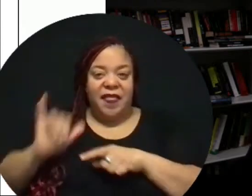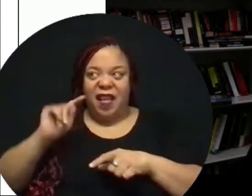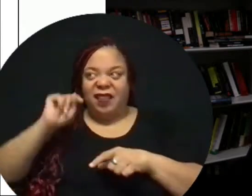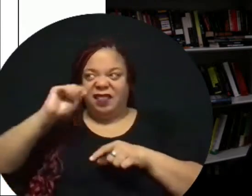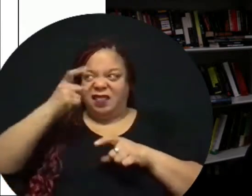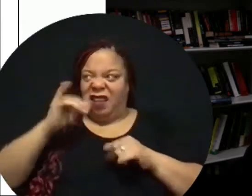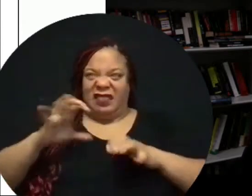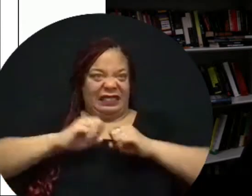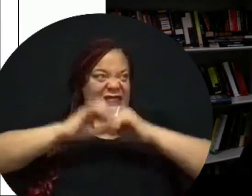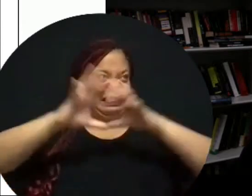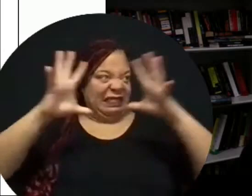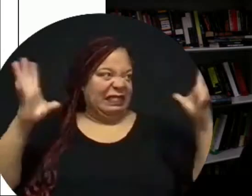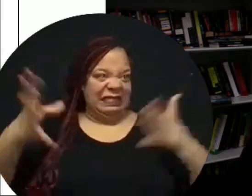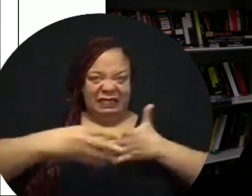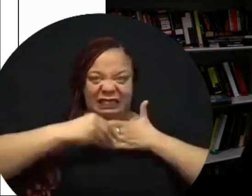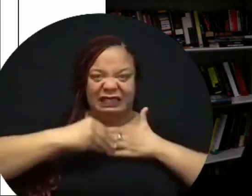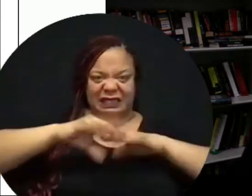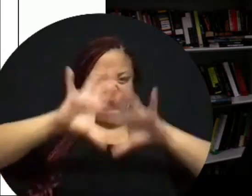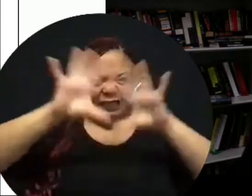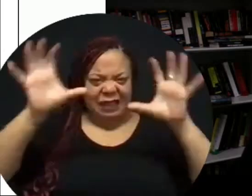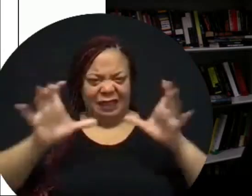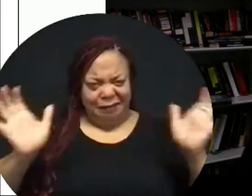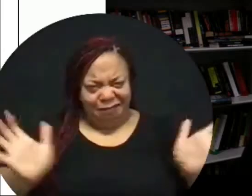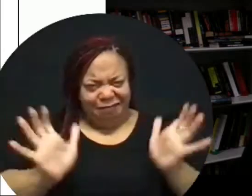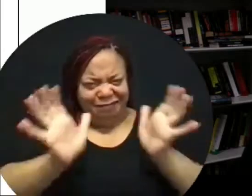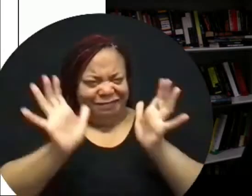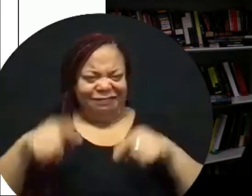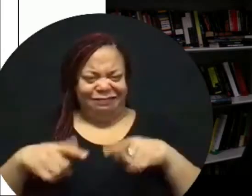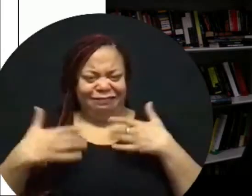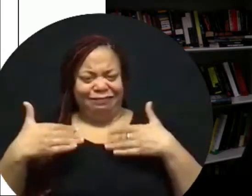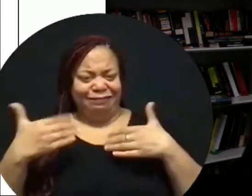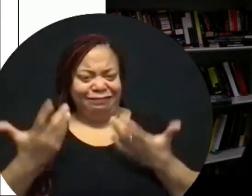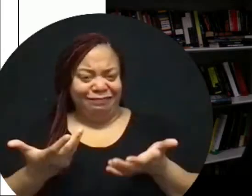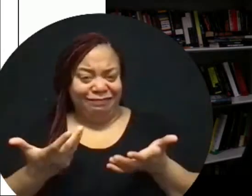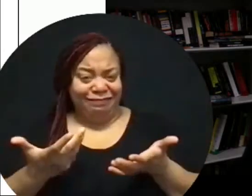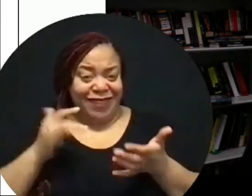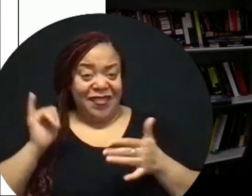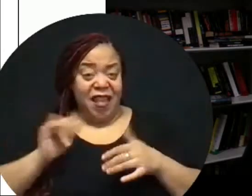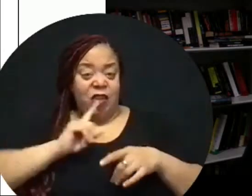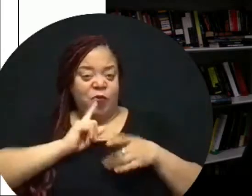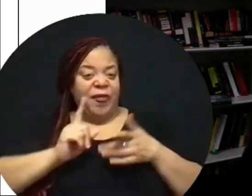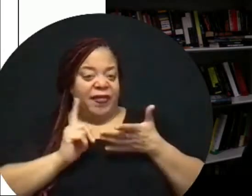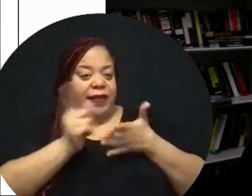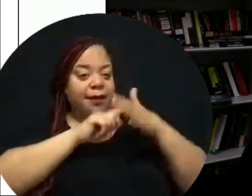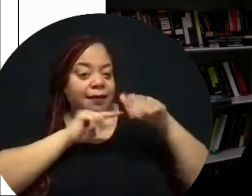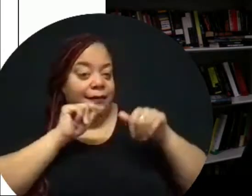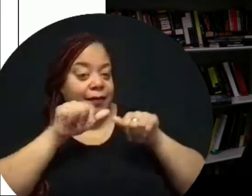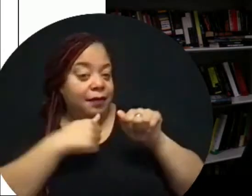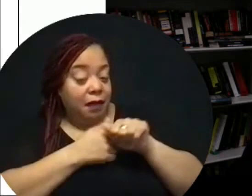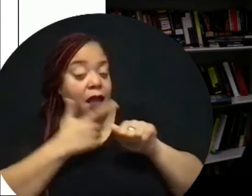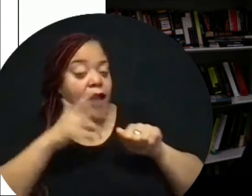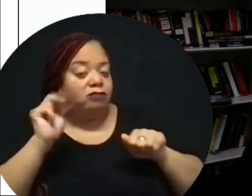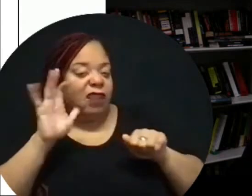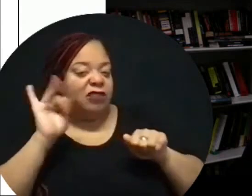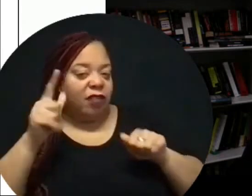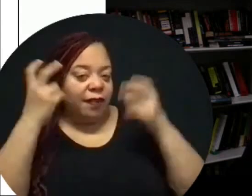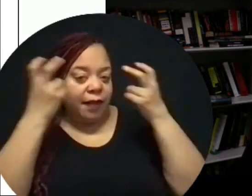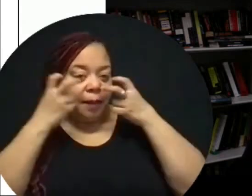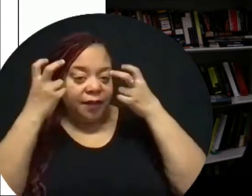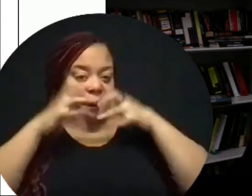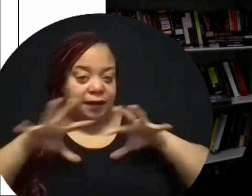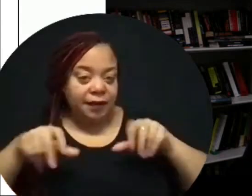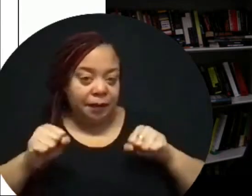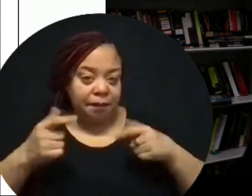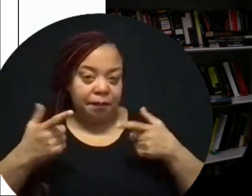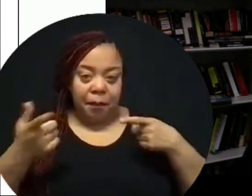remove carbon from that scenario so that we don't use coal or we're not using oil. And as all of the kind of recent